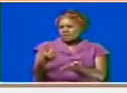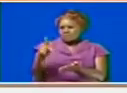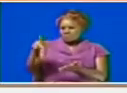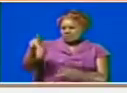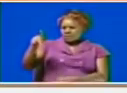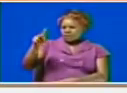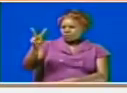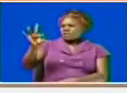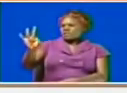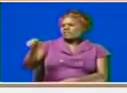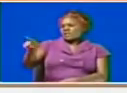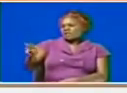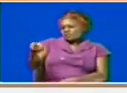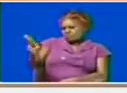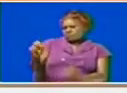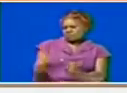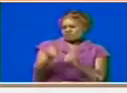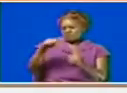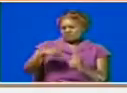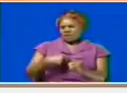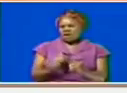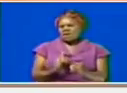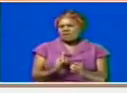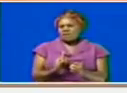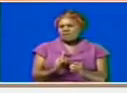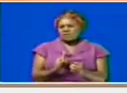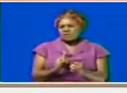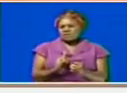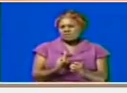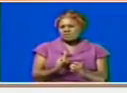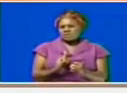P23 forms that they were shooting to save the lives of